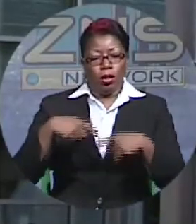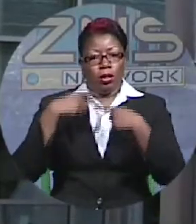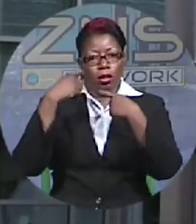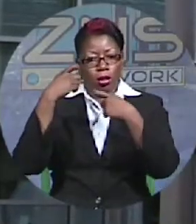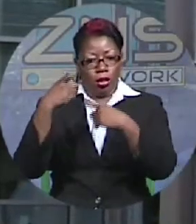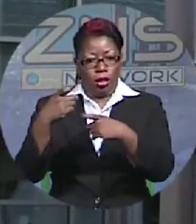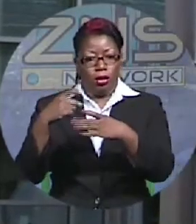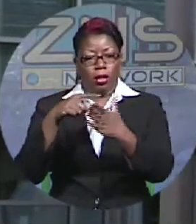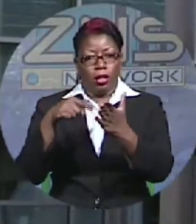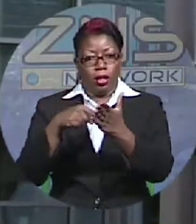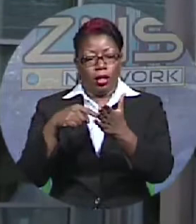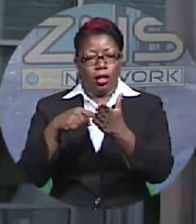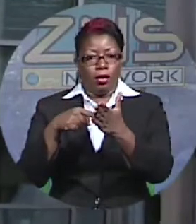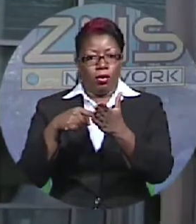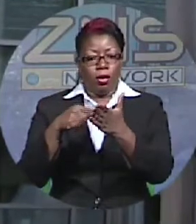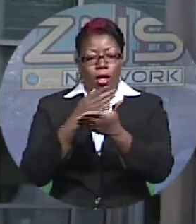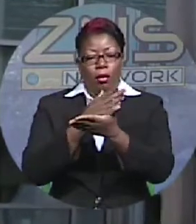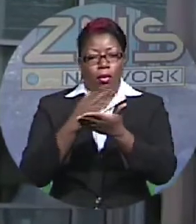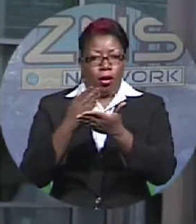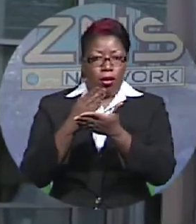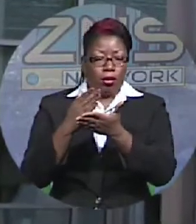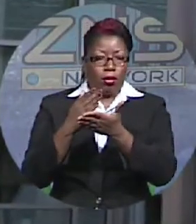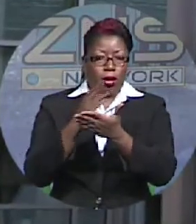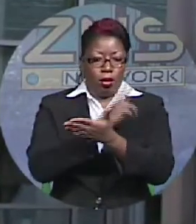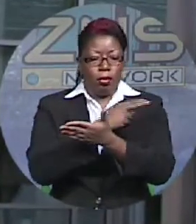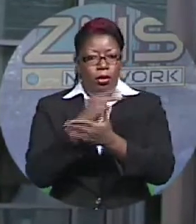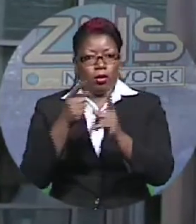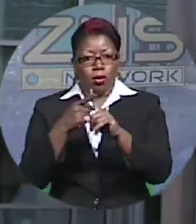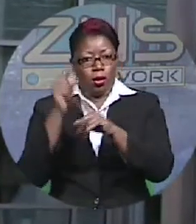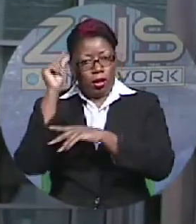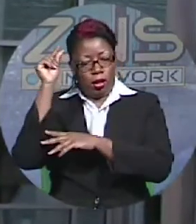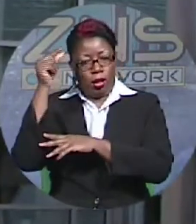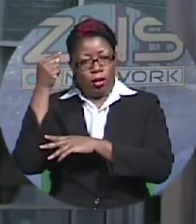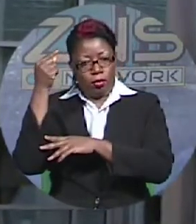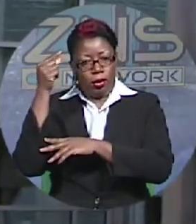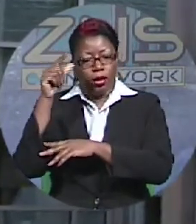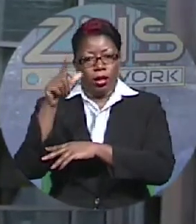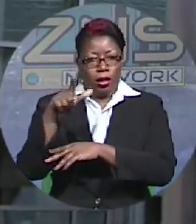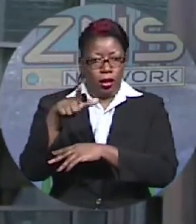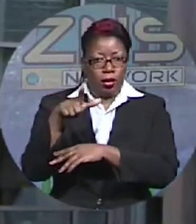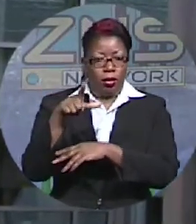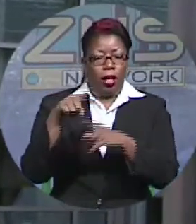new state-of-the-art facilities to the government sometime in October. Shortly thereafter, it